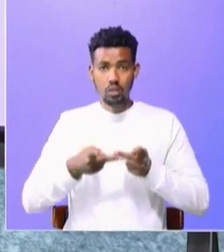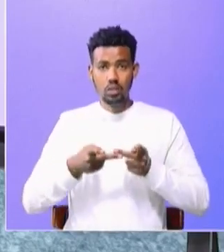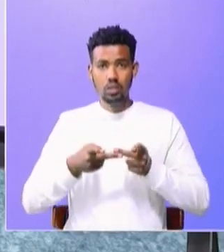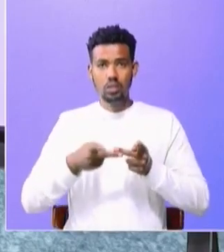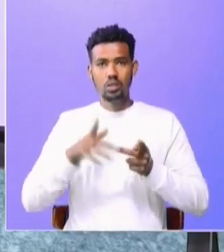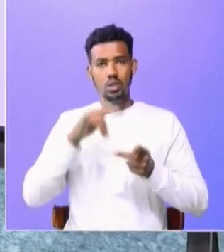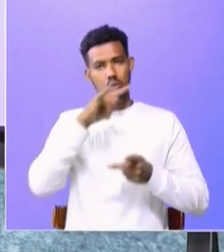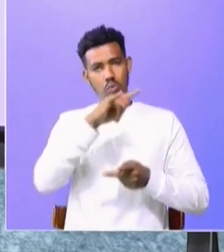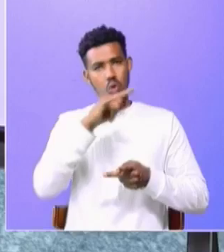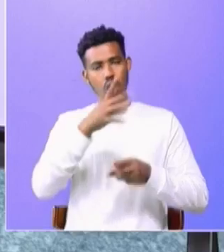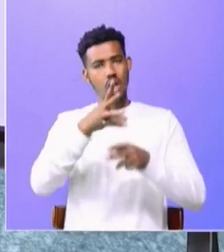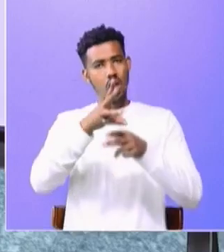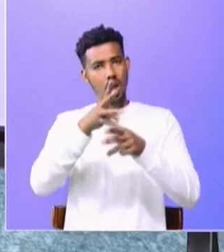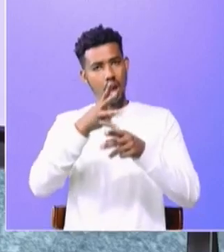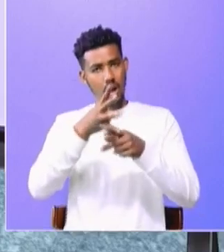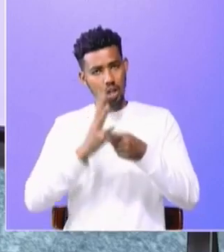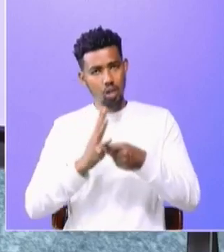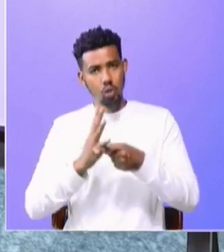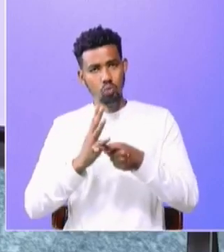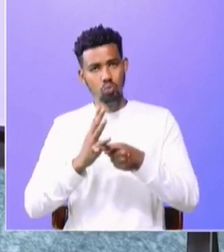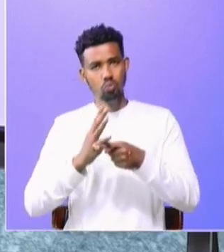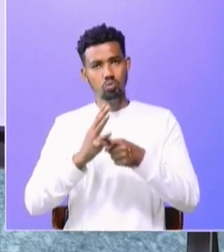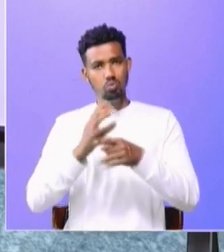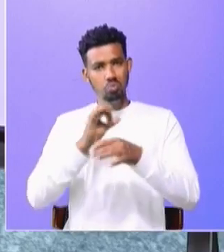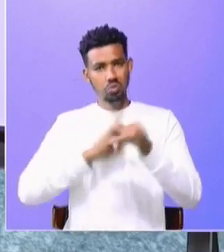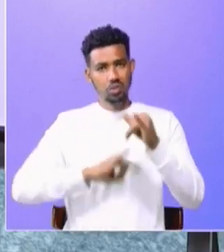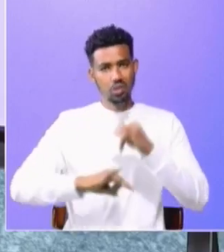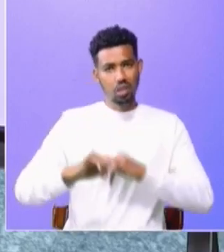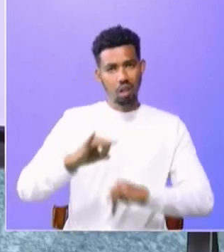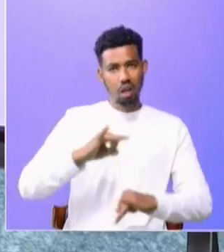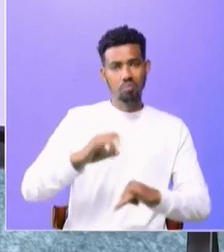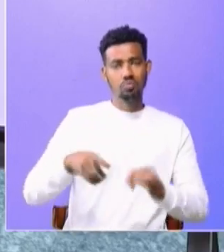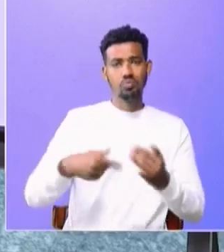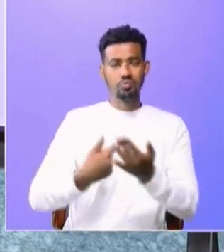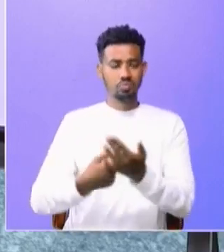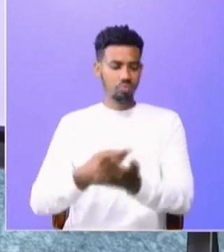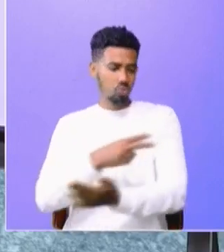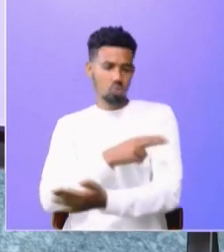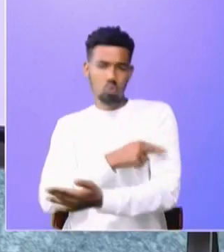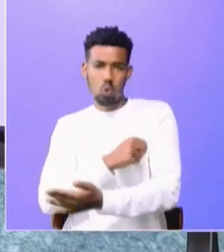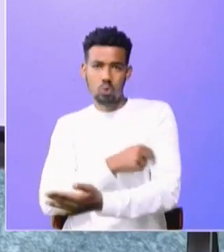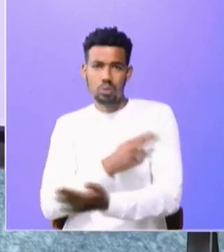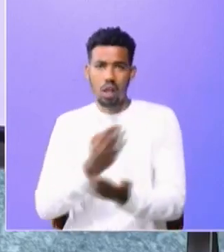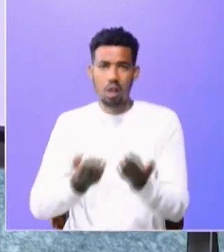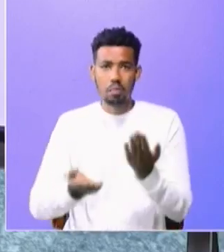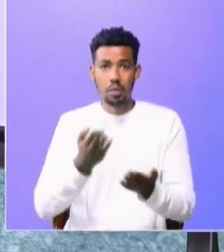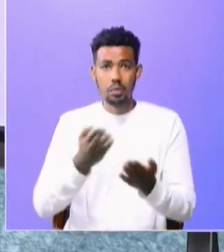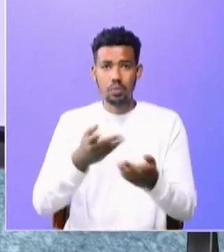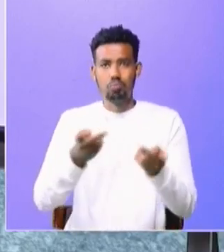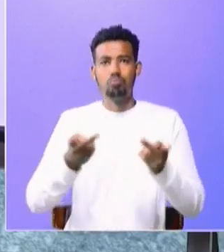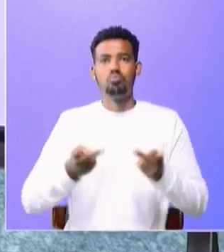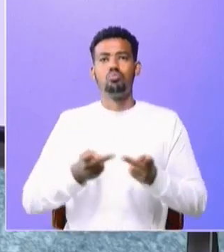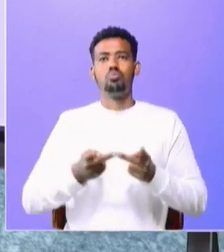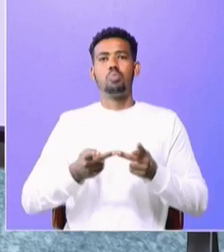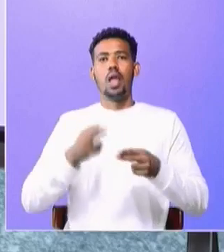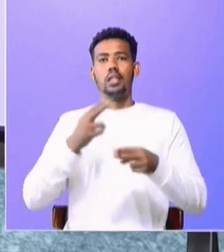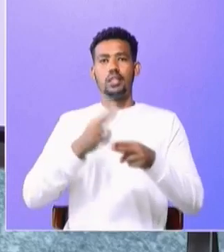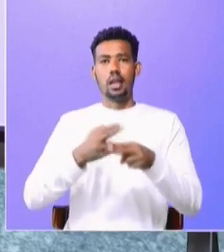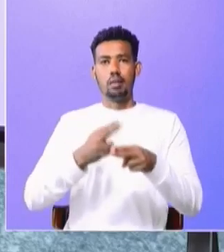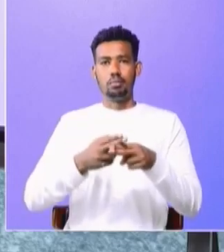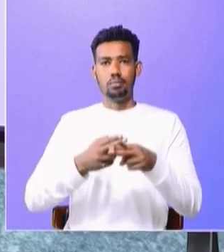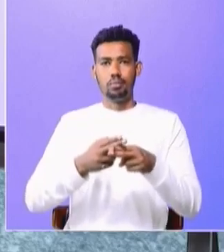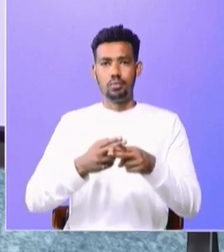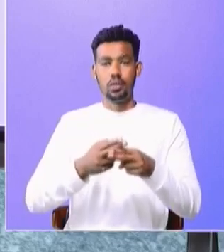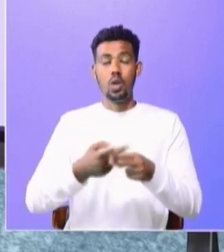Kilo, Lideta, school, that's called a place, hospital. When we come to things, for